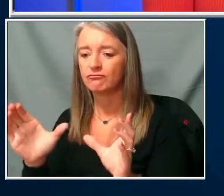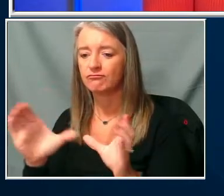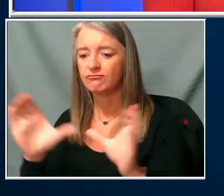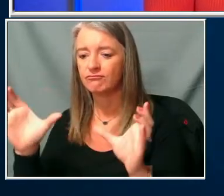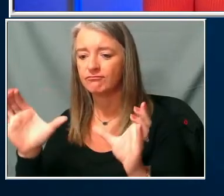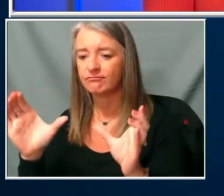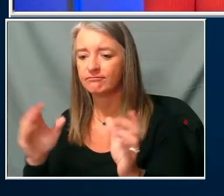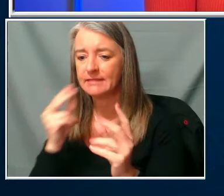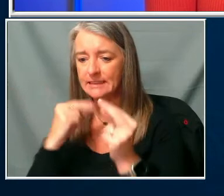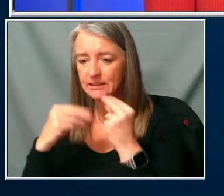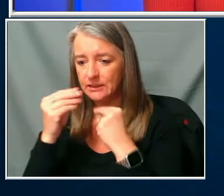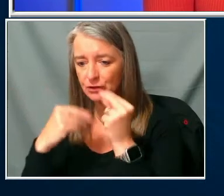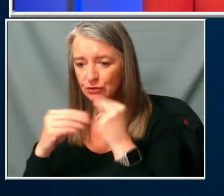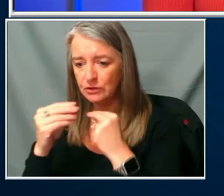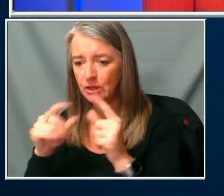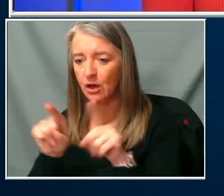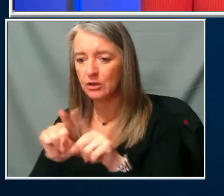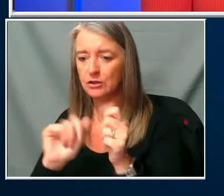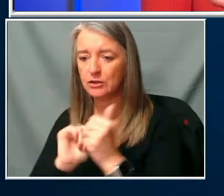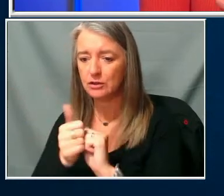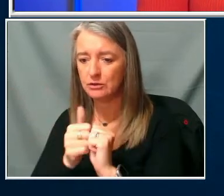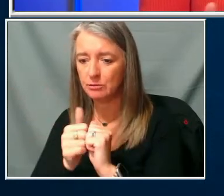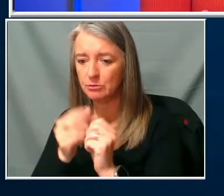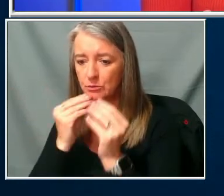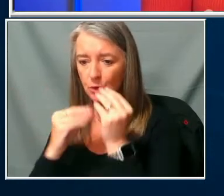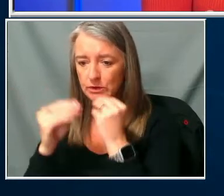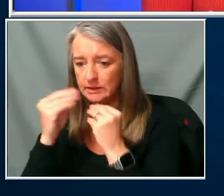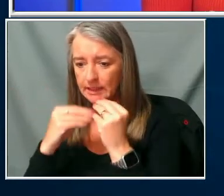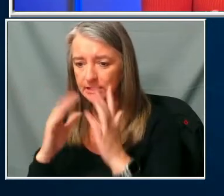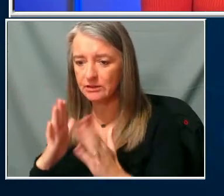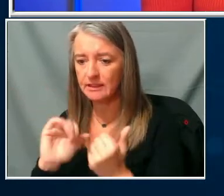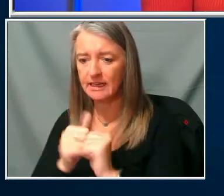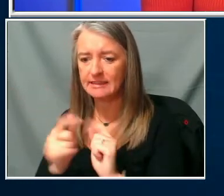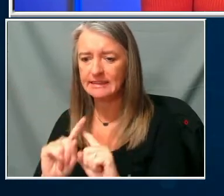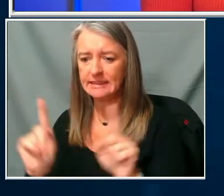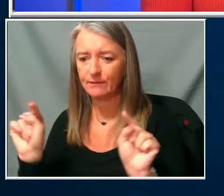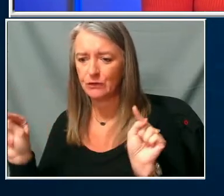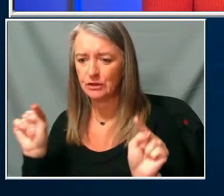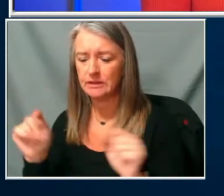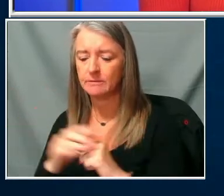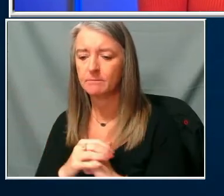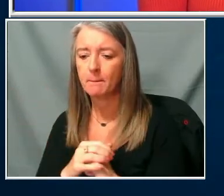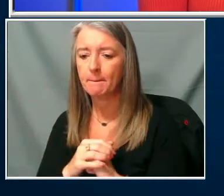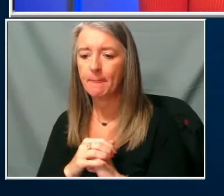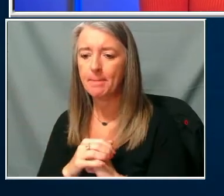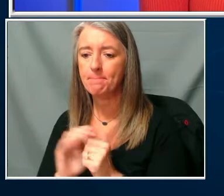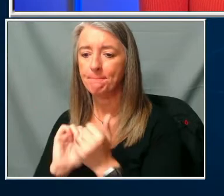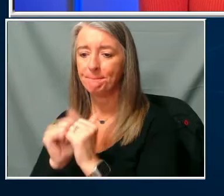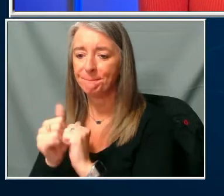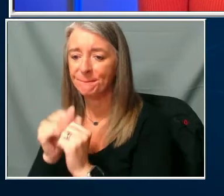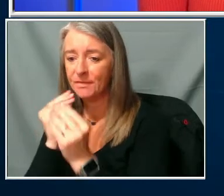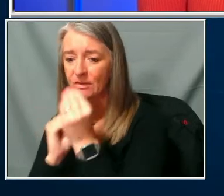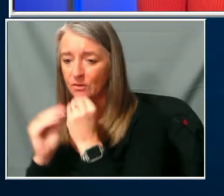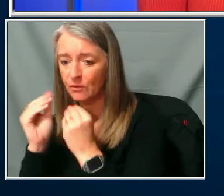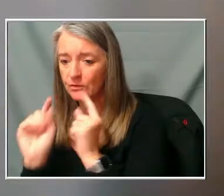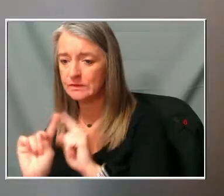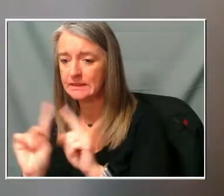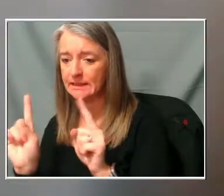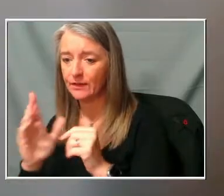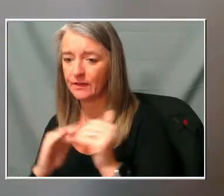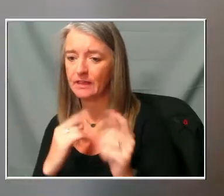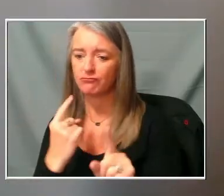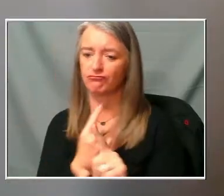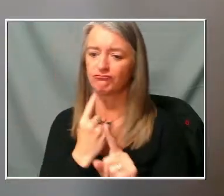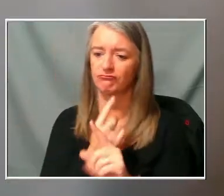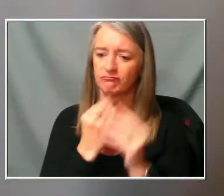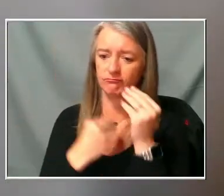board certified sports dietitian. Help us kind of understand the difference. Yeah, so sports nutrition's different than just